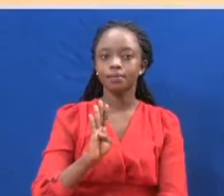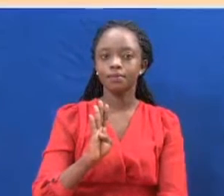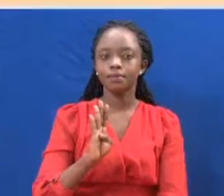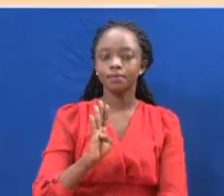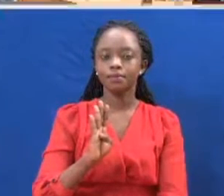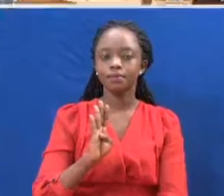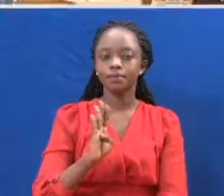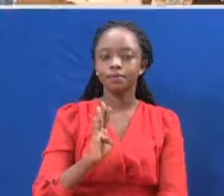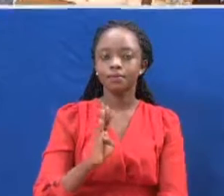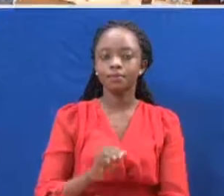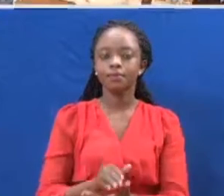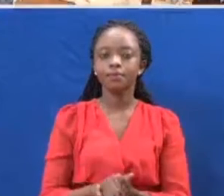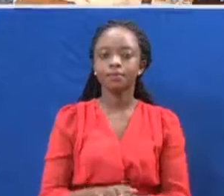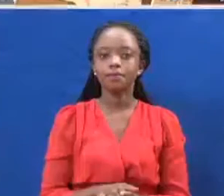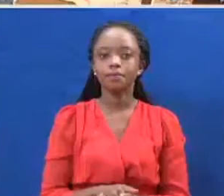Janeiro, there.